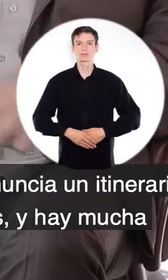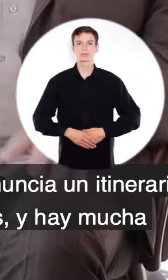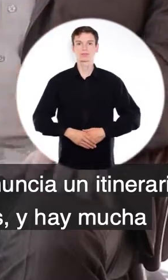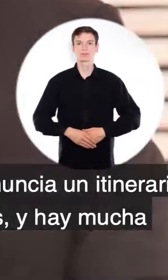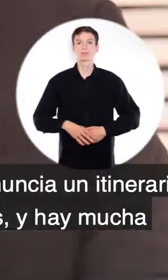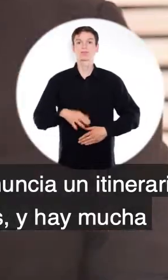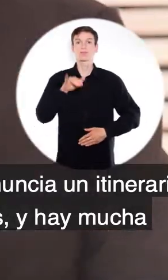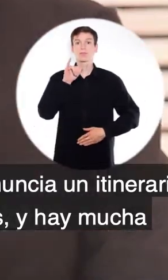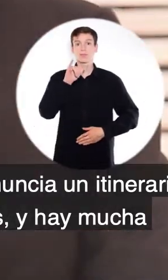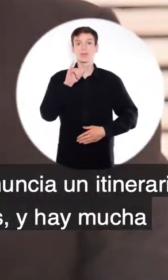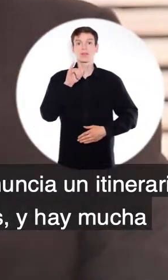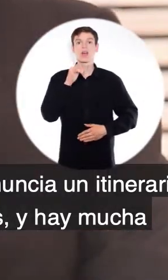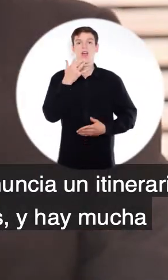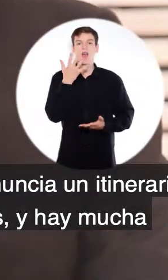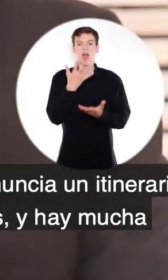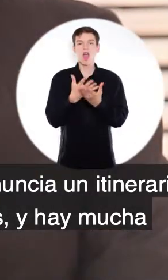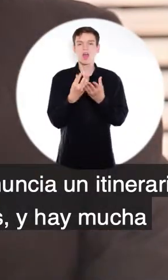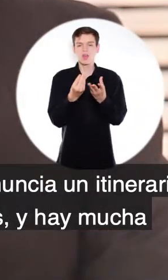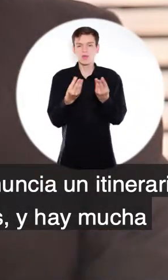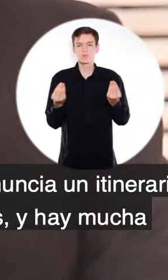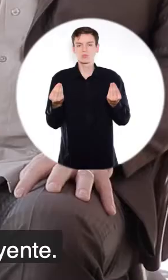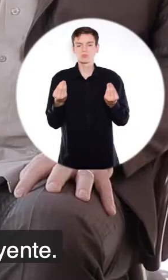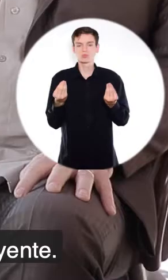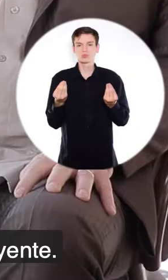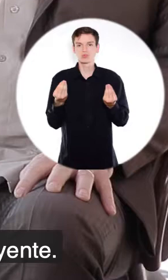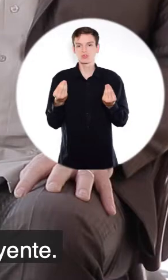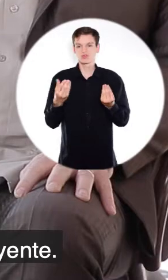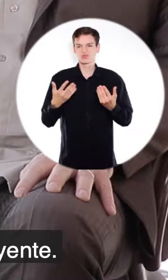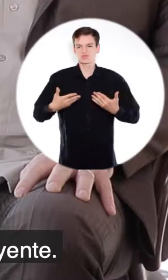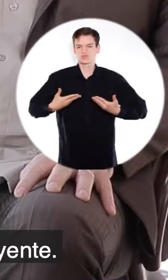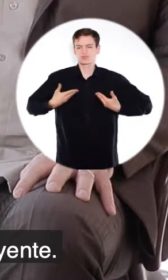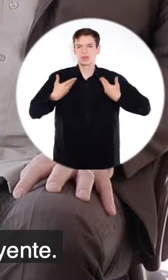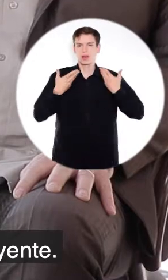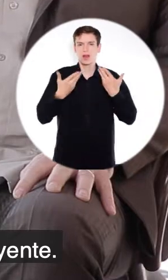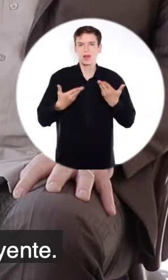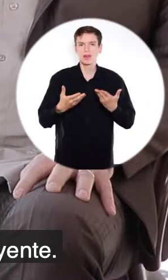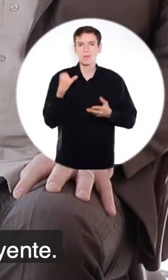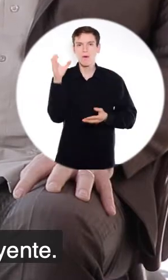is a lot of distrust of political parties, and there is a lot of